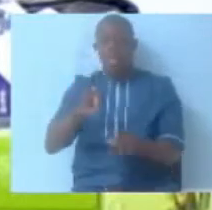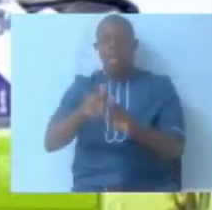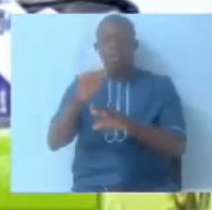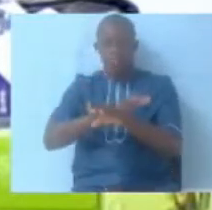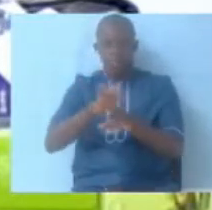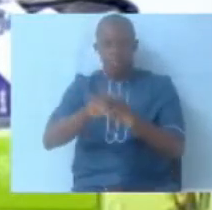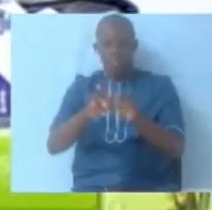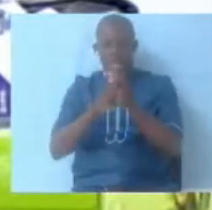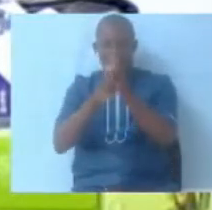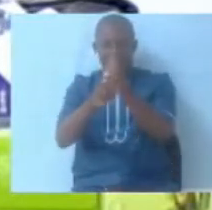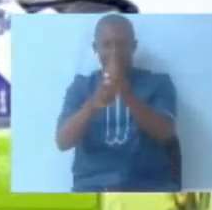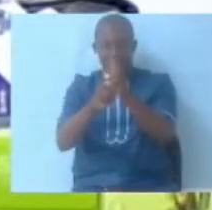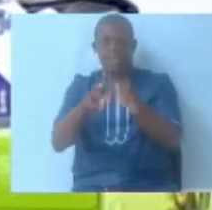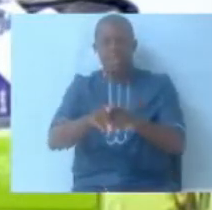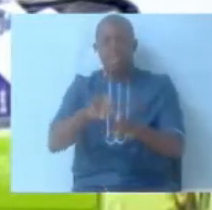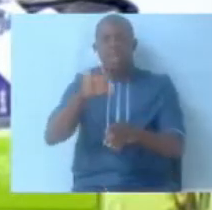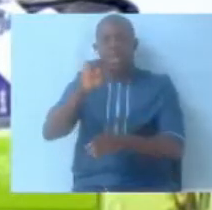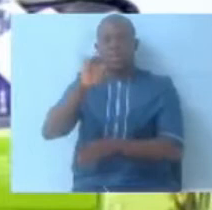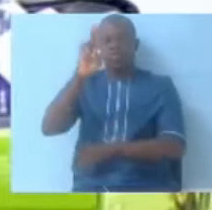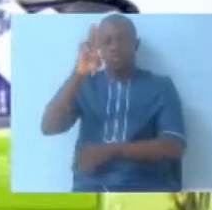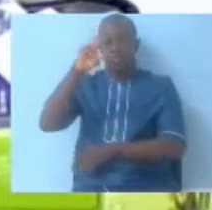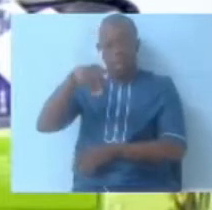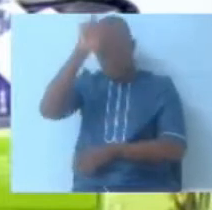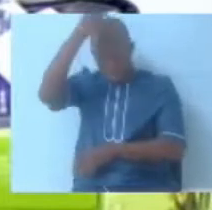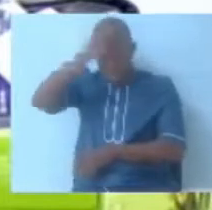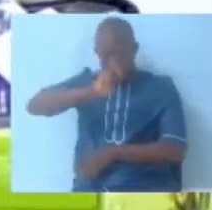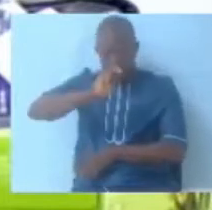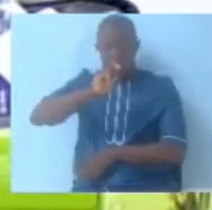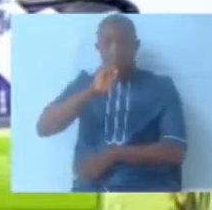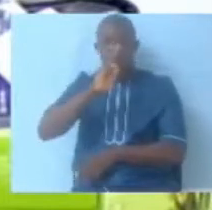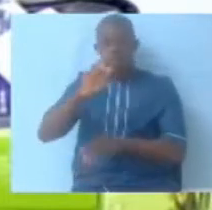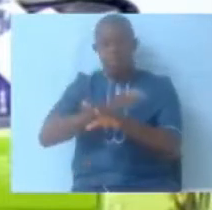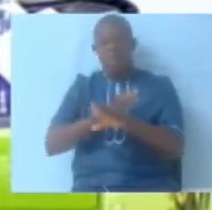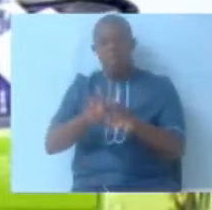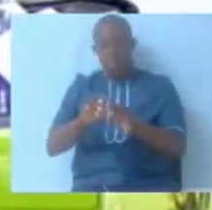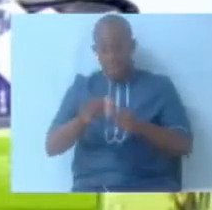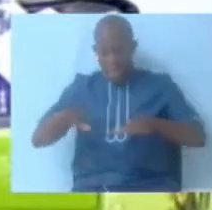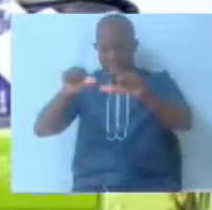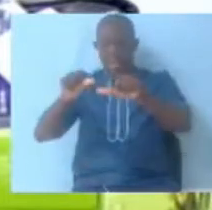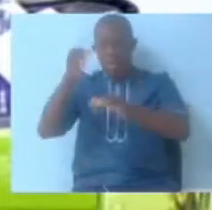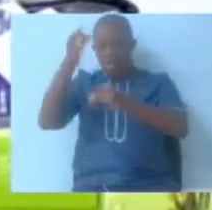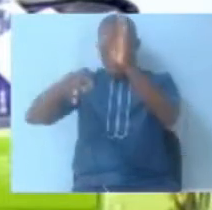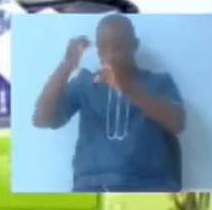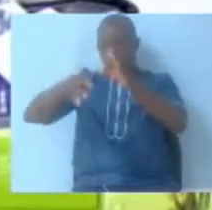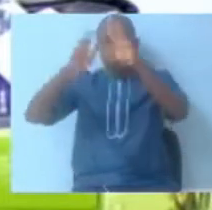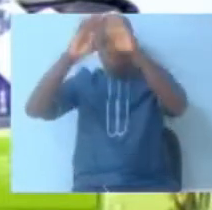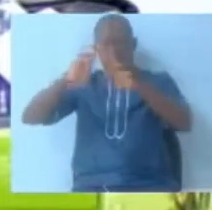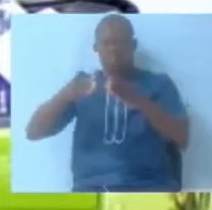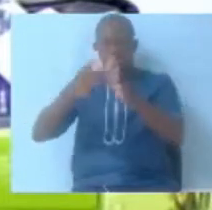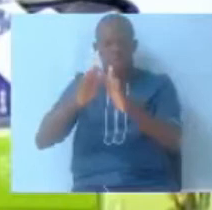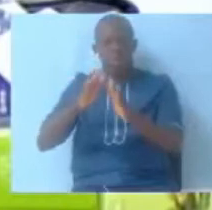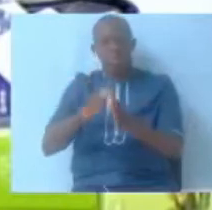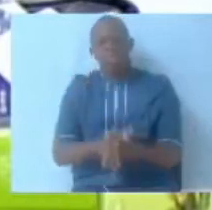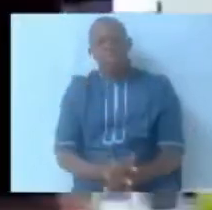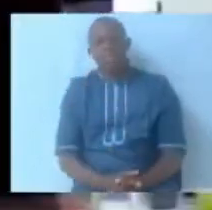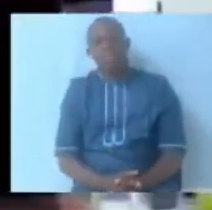Otumo Lamin Jobate lemu kitindirlati, otumo atelefanamu assistant superintendent police la Karola, amunda akonyin dunta atelebulokono